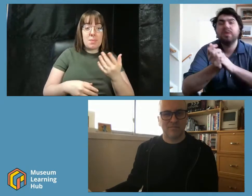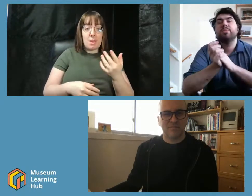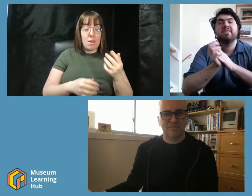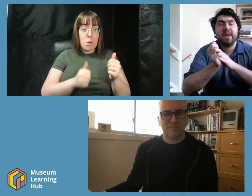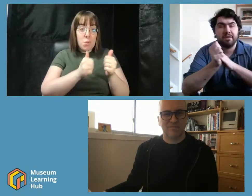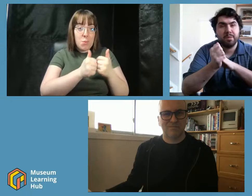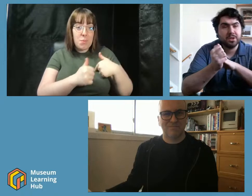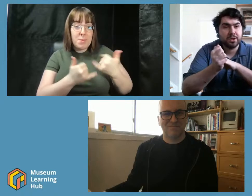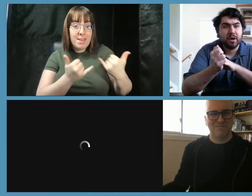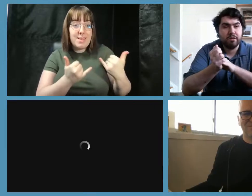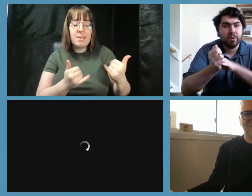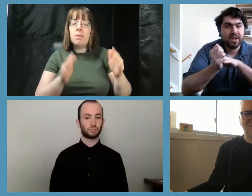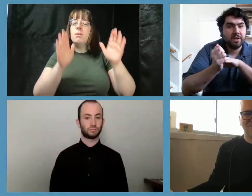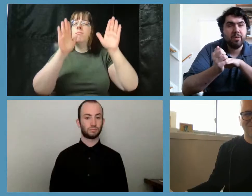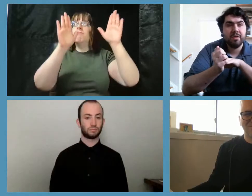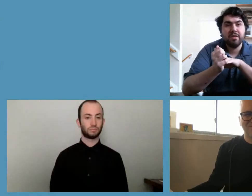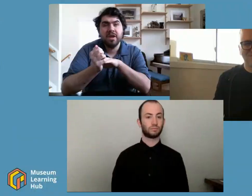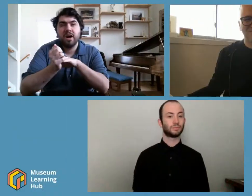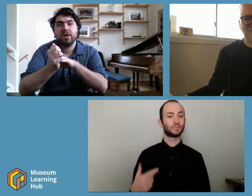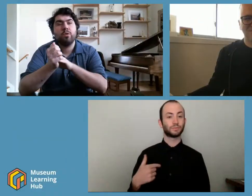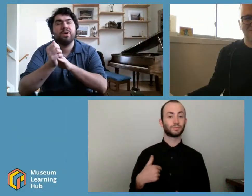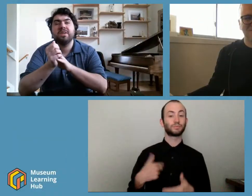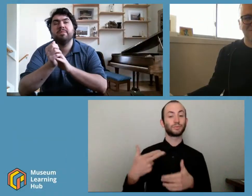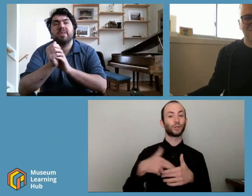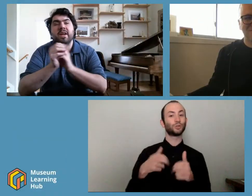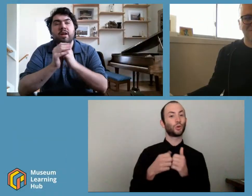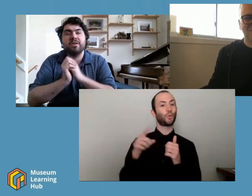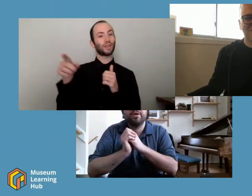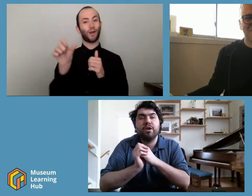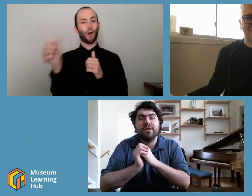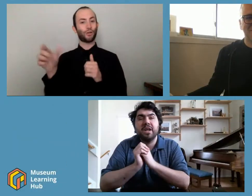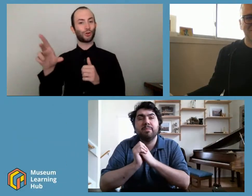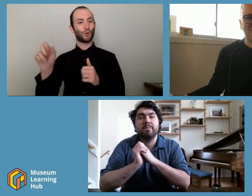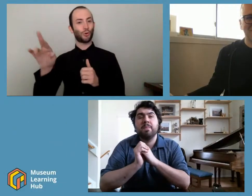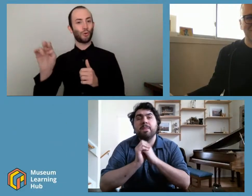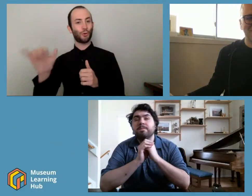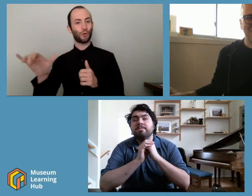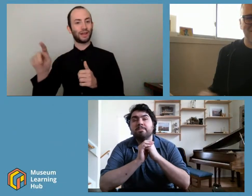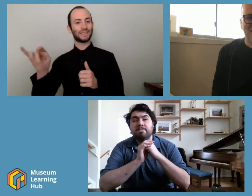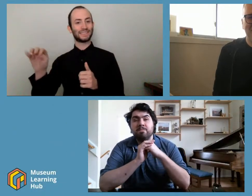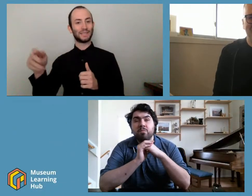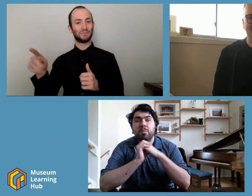most awesome humans I have the pleasure of working with, Corey Timpson, and I'll turn it over to him.